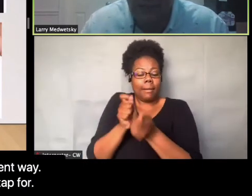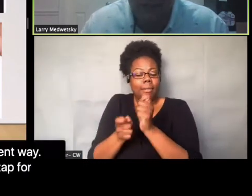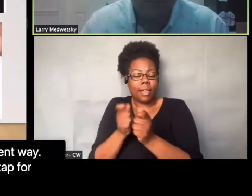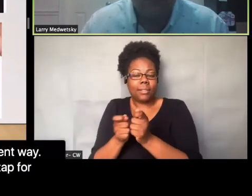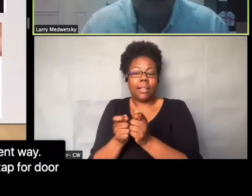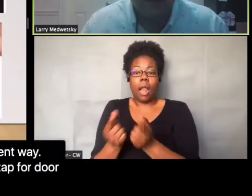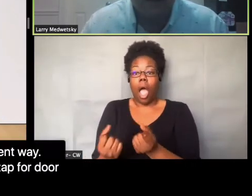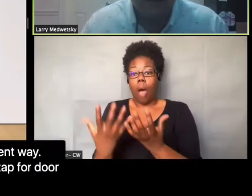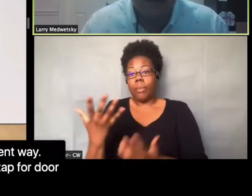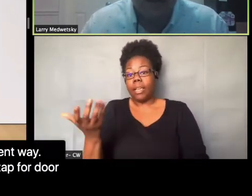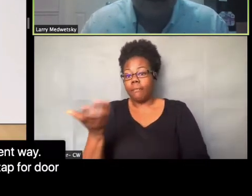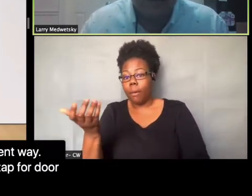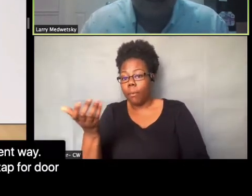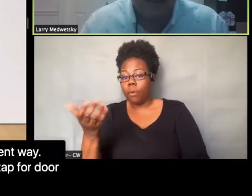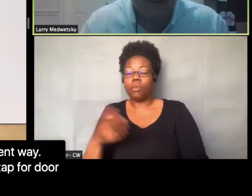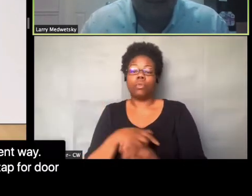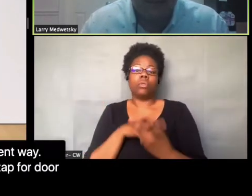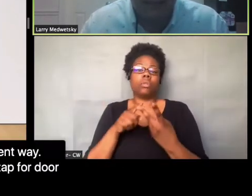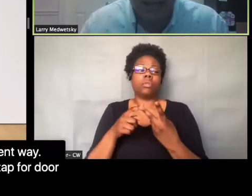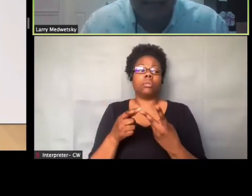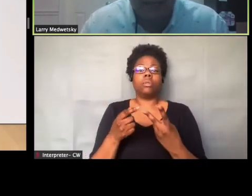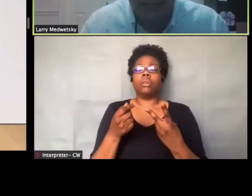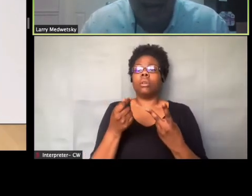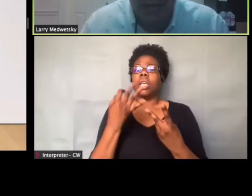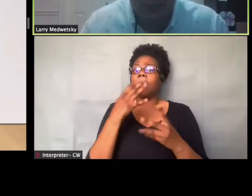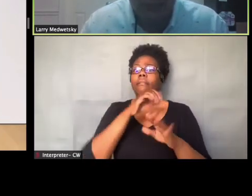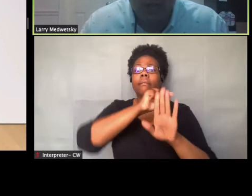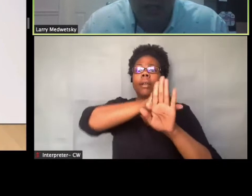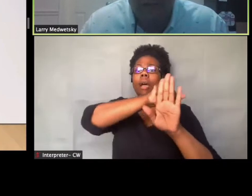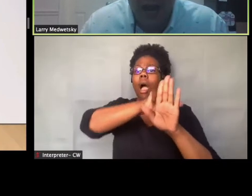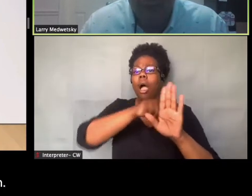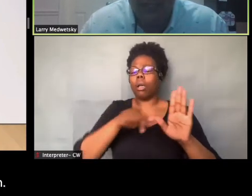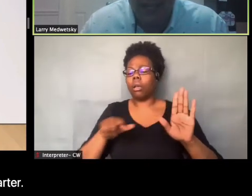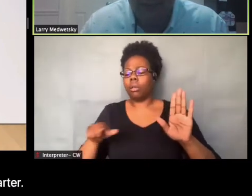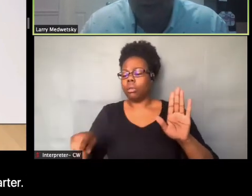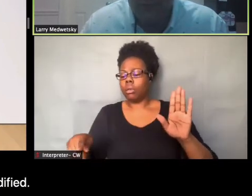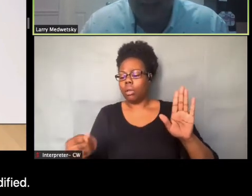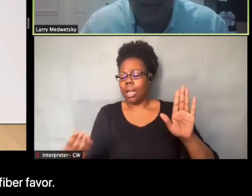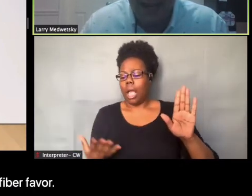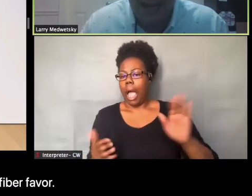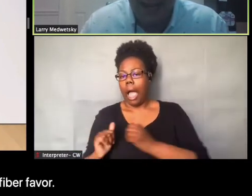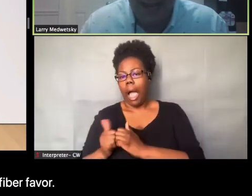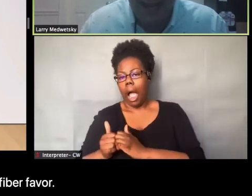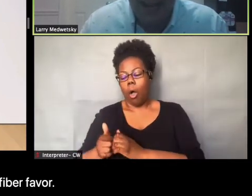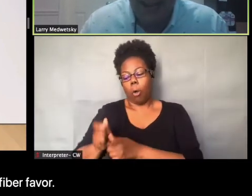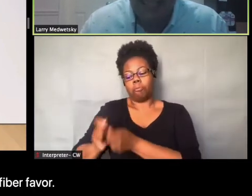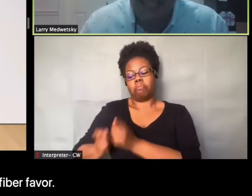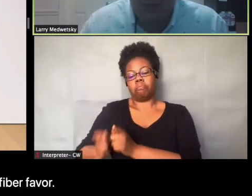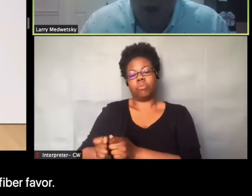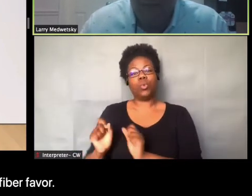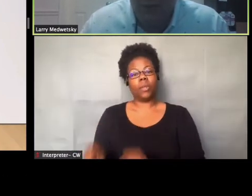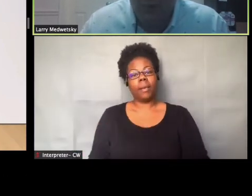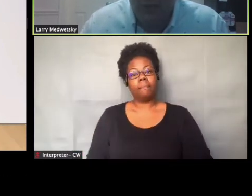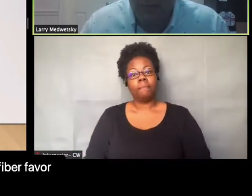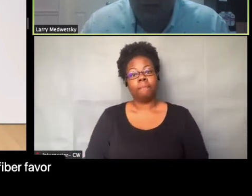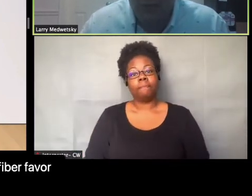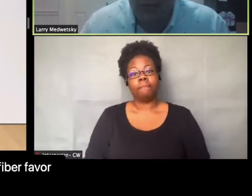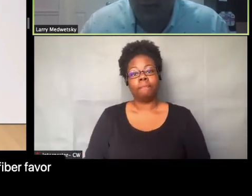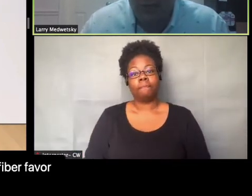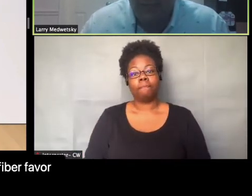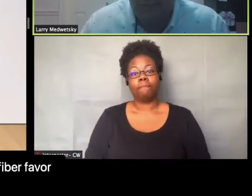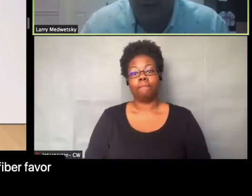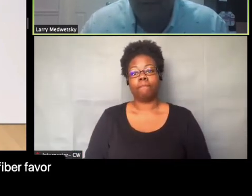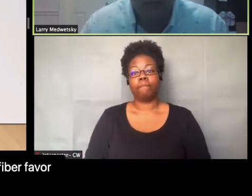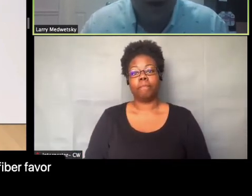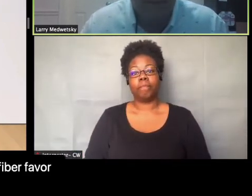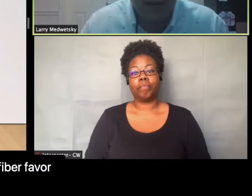knock, etc. I think this is the last device I use called the VibraSaver. It's a strong vibration bed